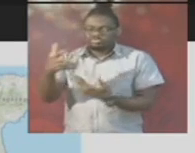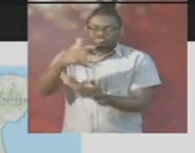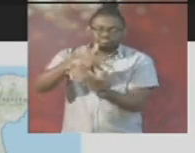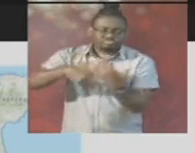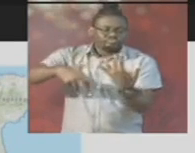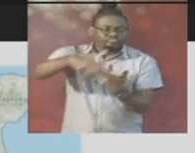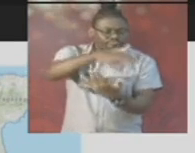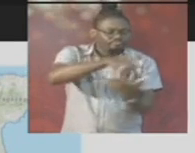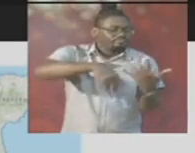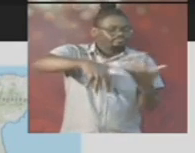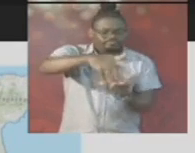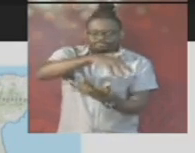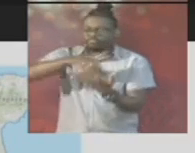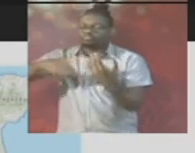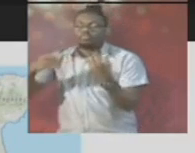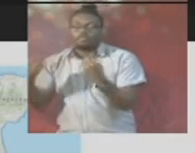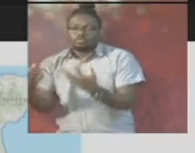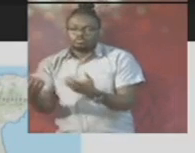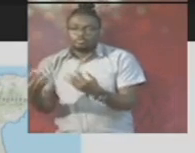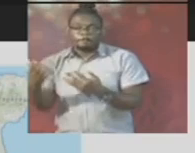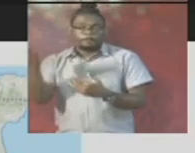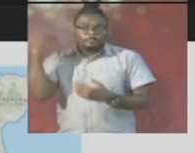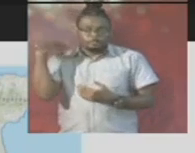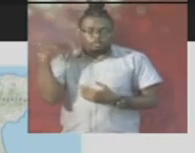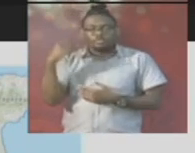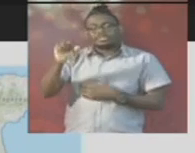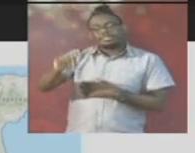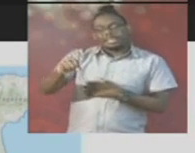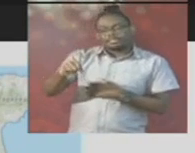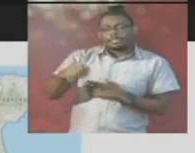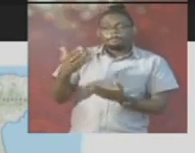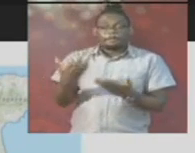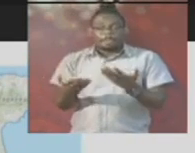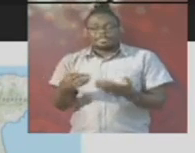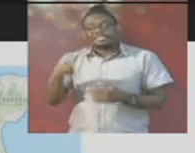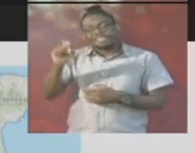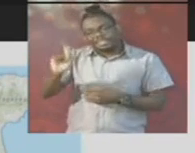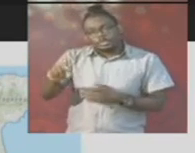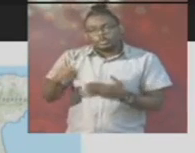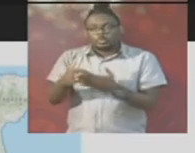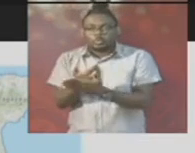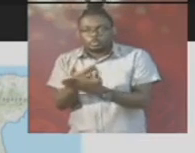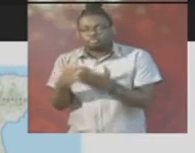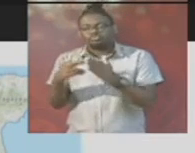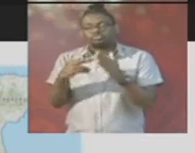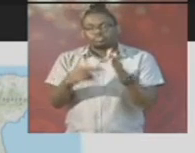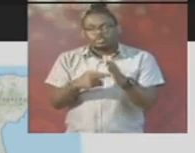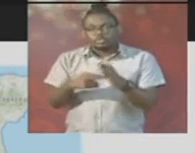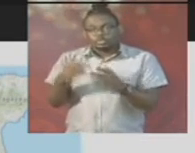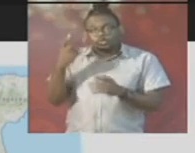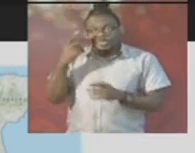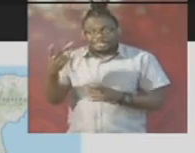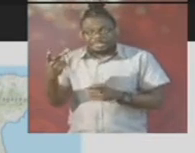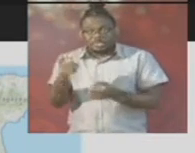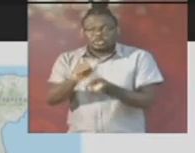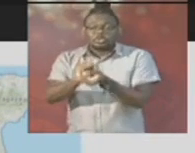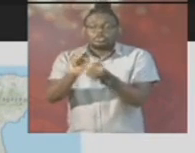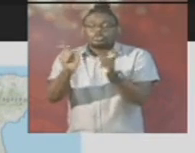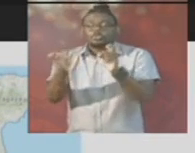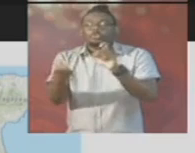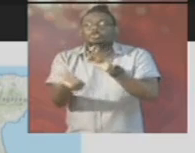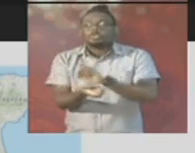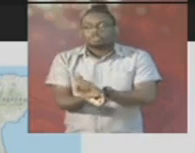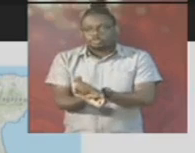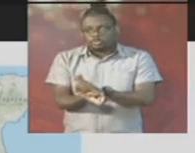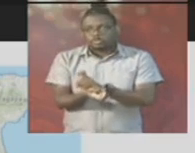good, as strong as it was previously, possibly due to fatigue. But we're seeing where that change would have been represented in these numbers. The